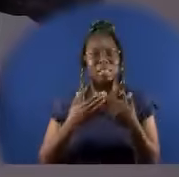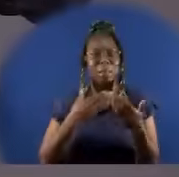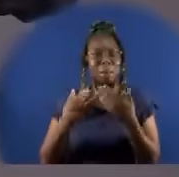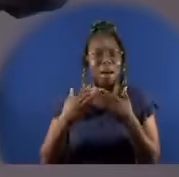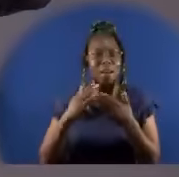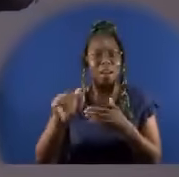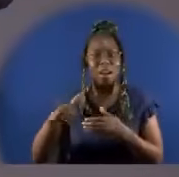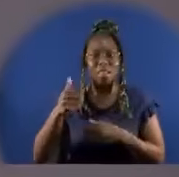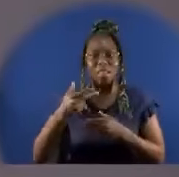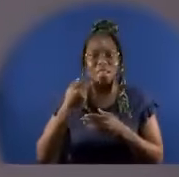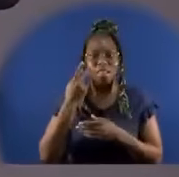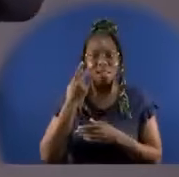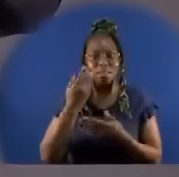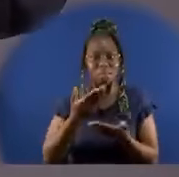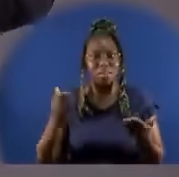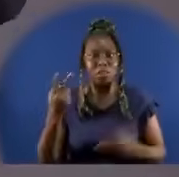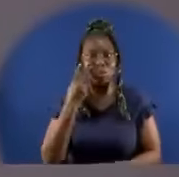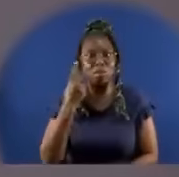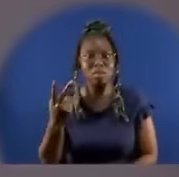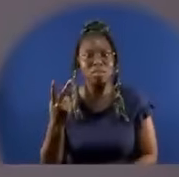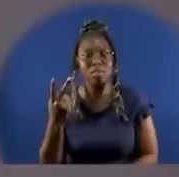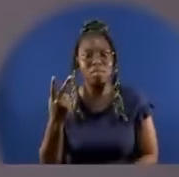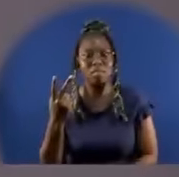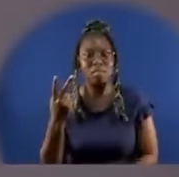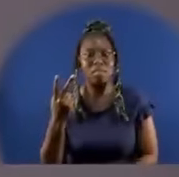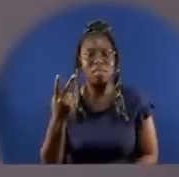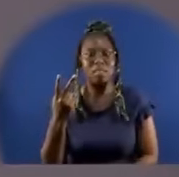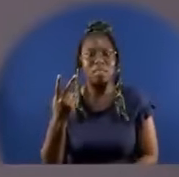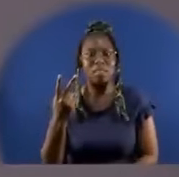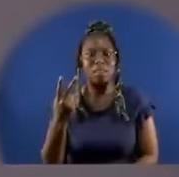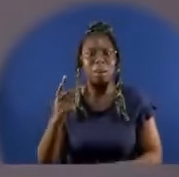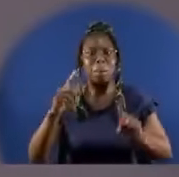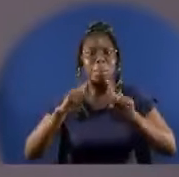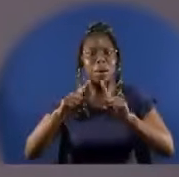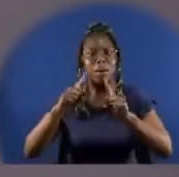whistles, and we just got to trust the word.